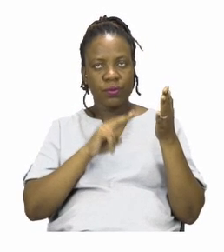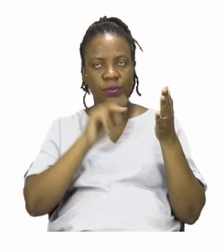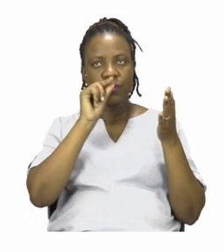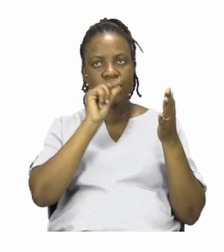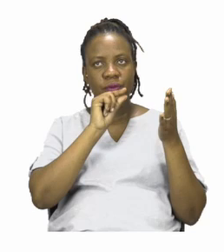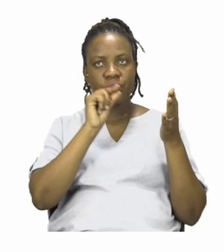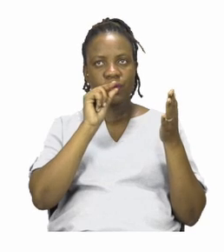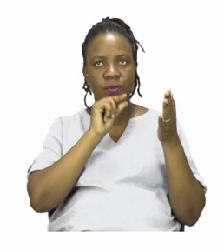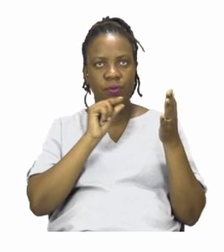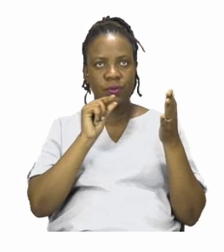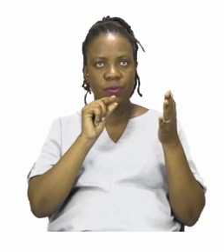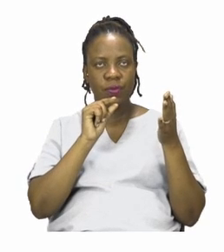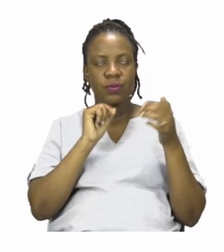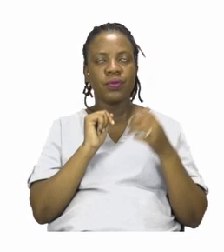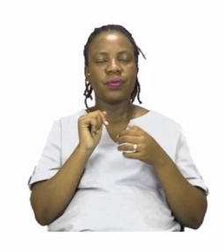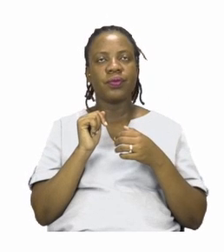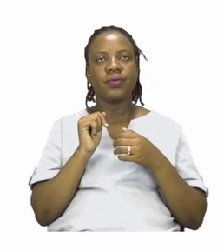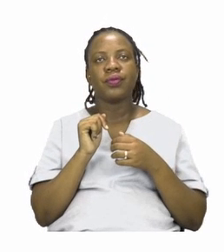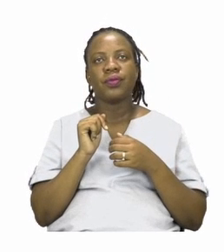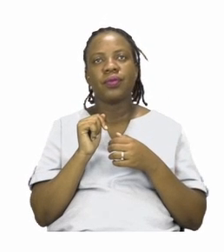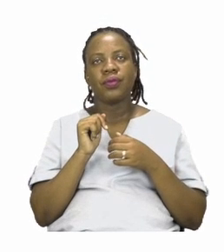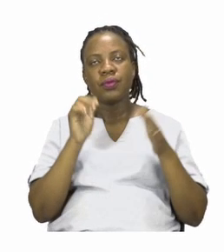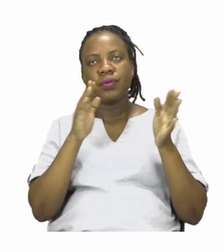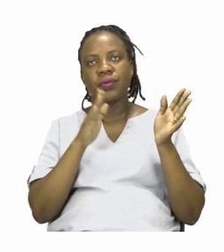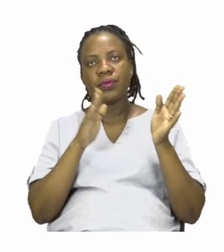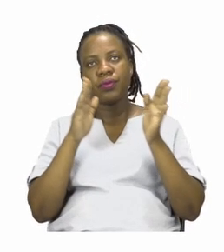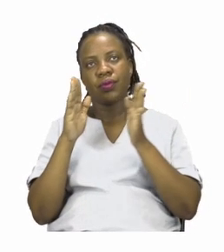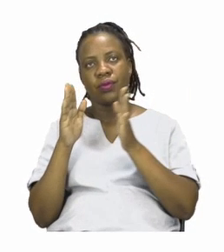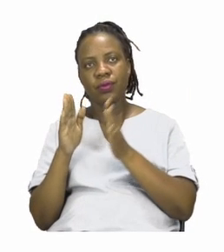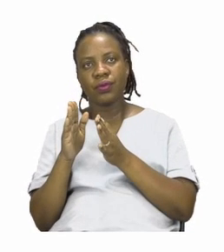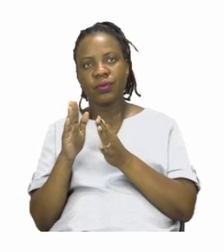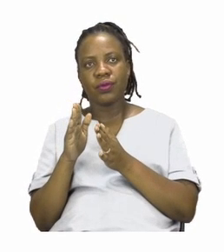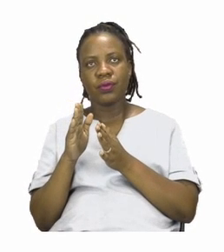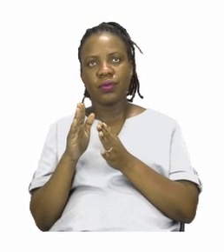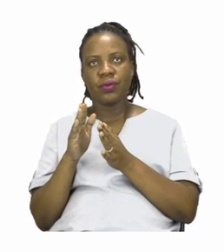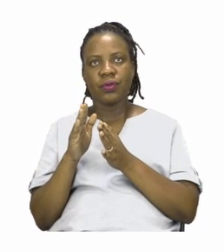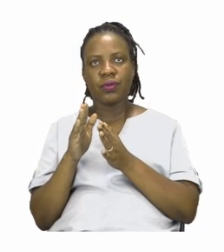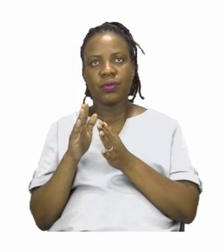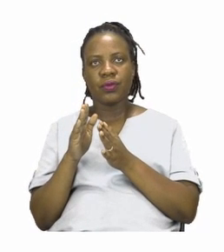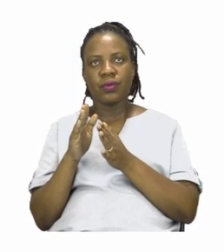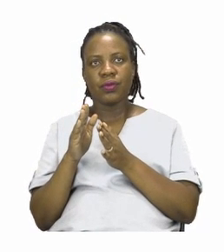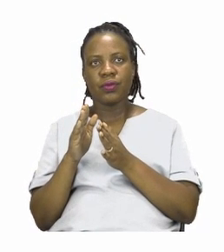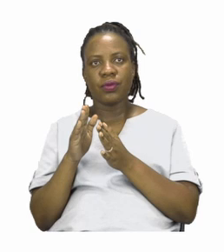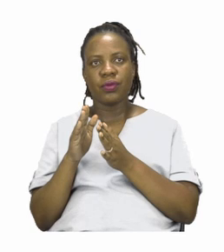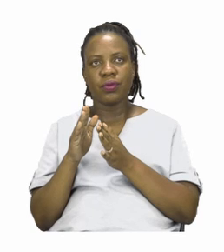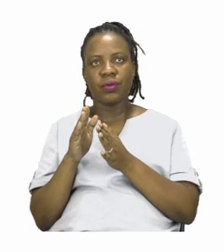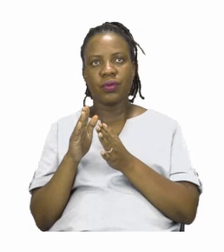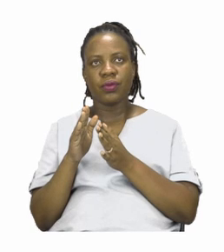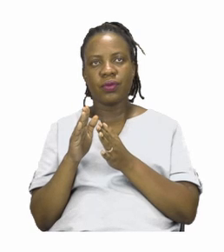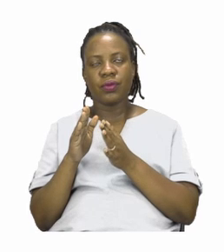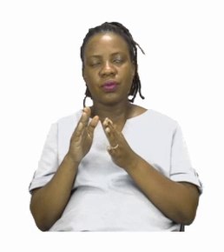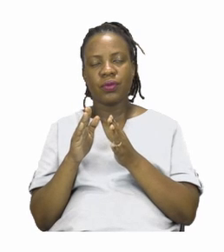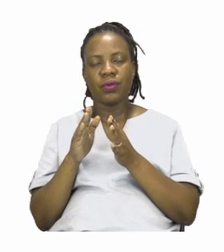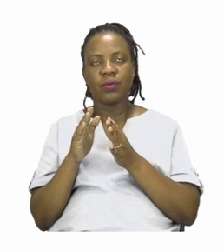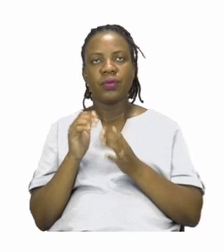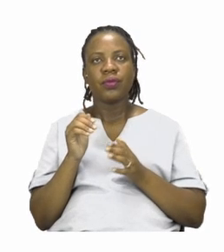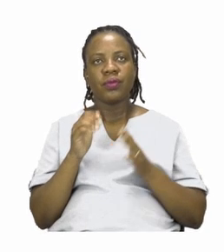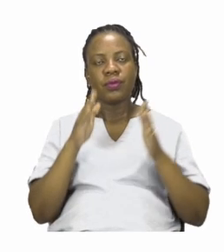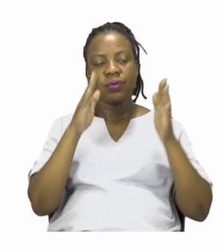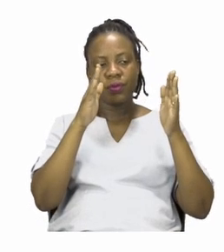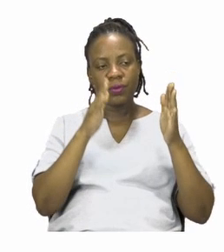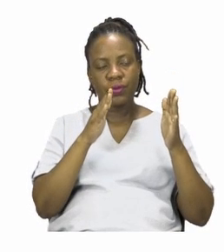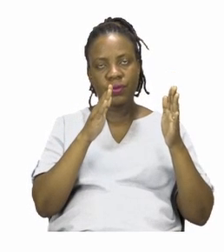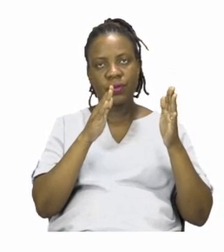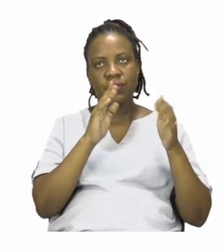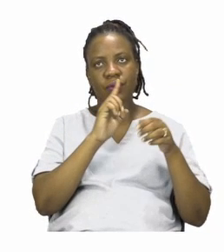says read it. And there you have a list of words. Now let's go ahead and read all the